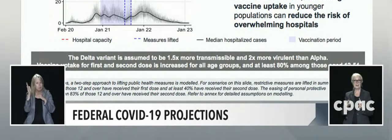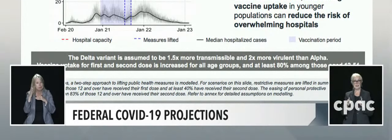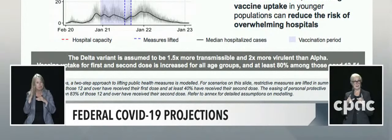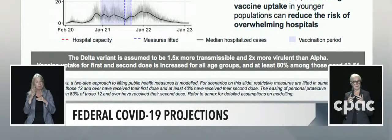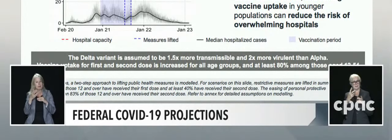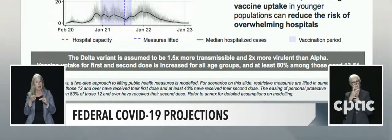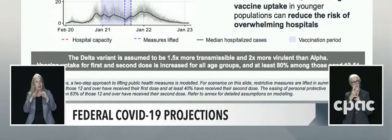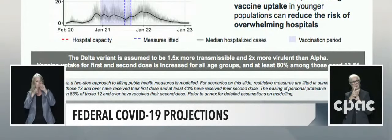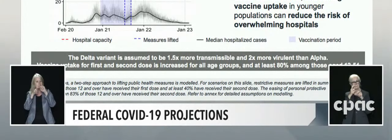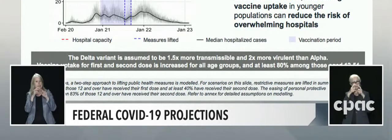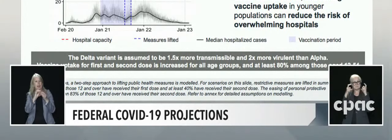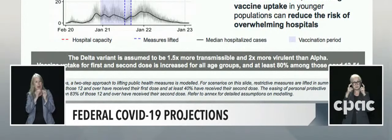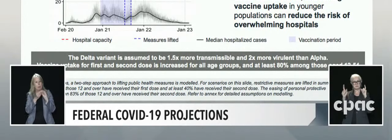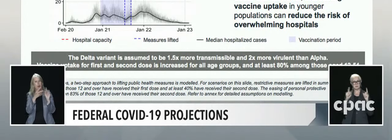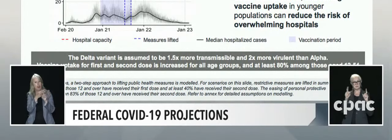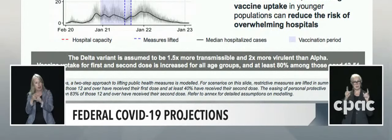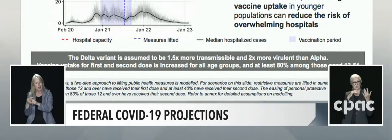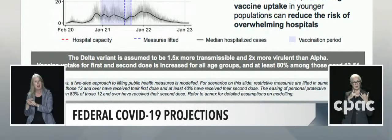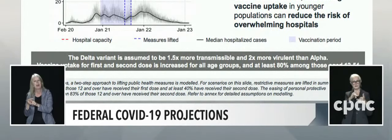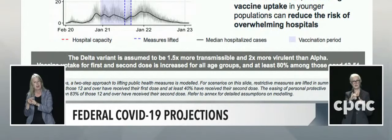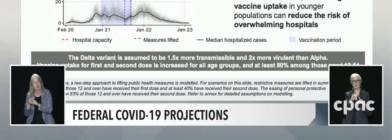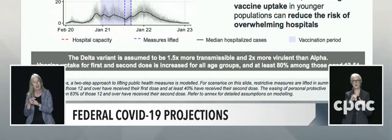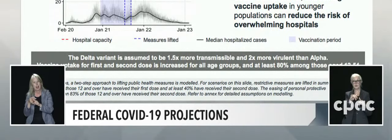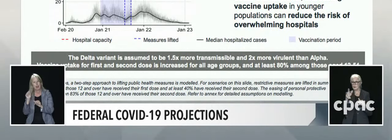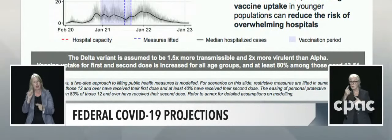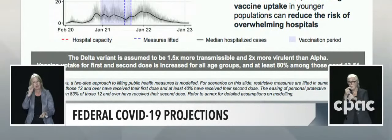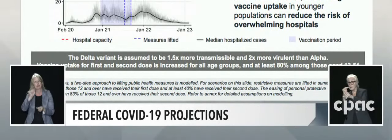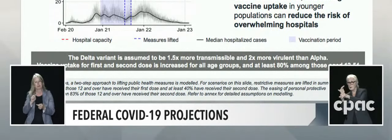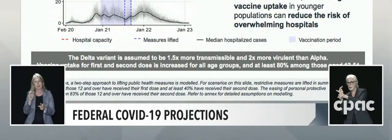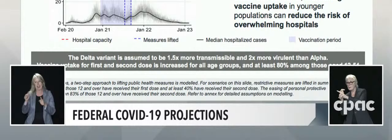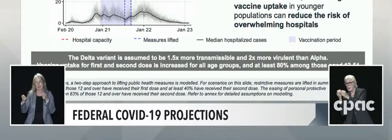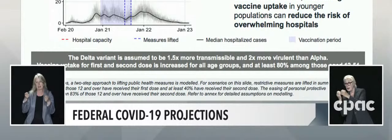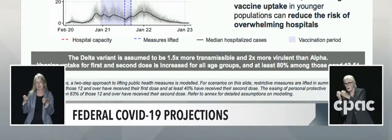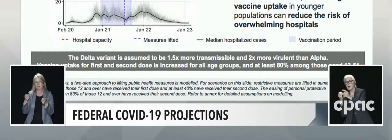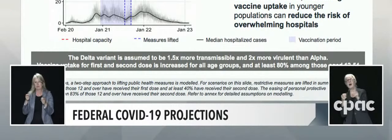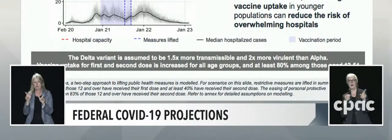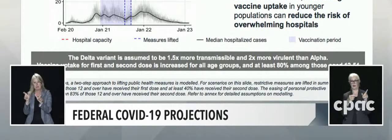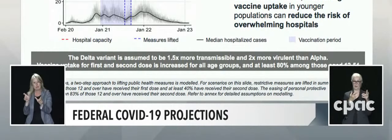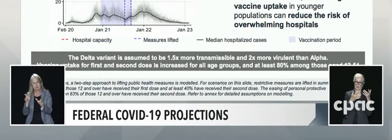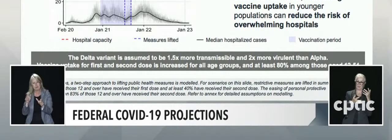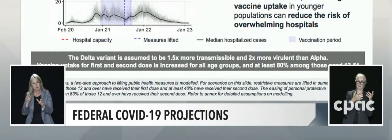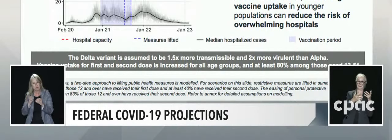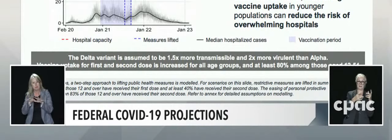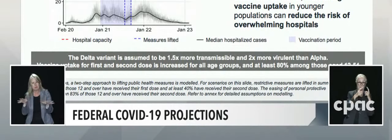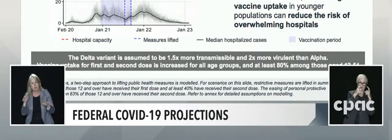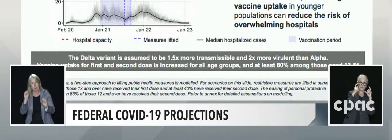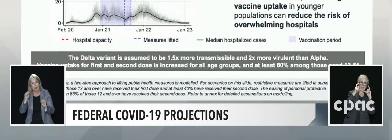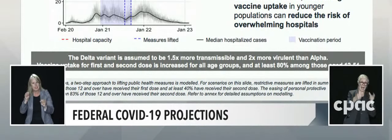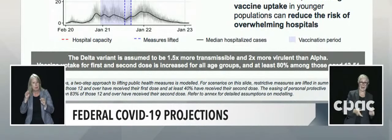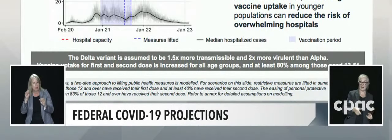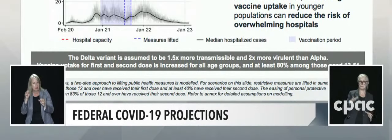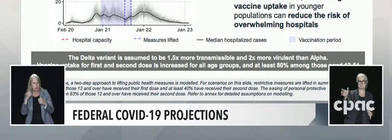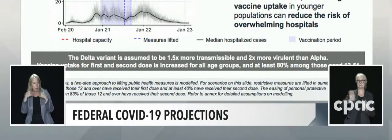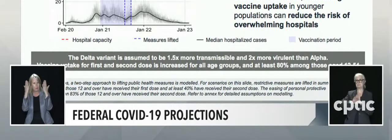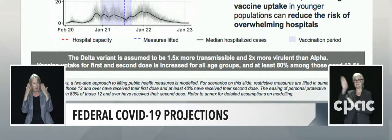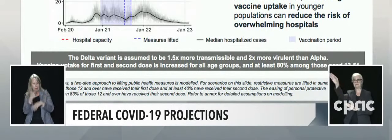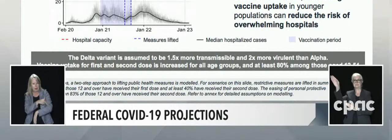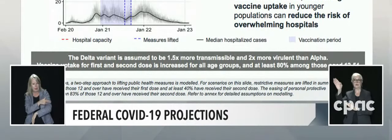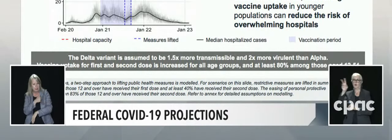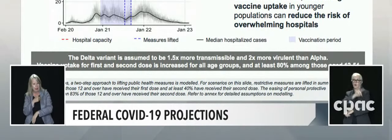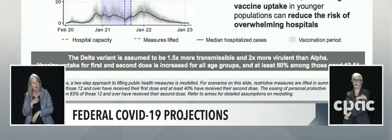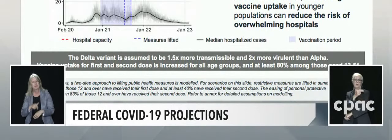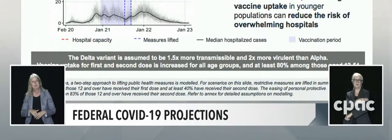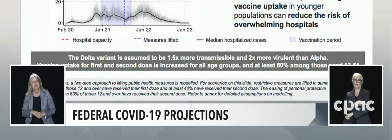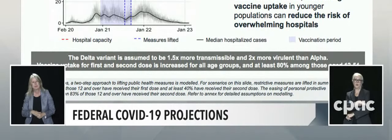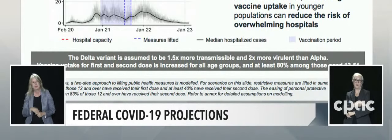higher, we could reduce the risk of a strong resurgence that could overwhelm hospital capacity. Fortunately,